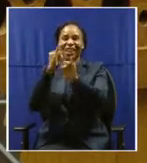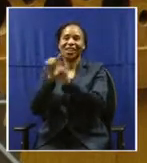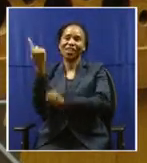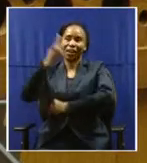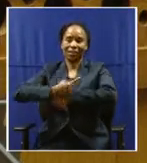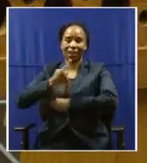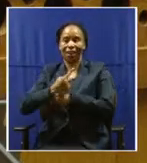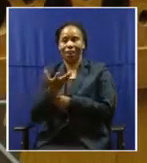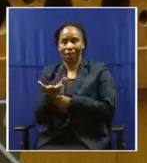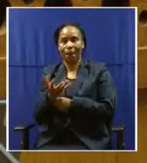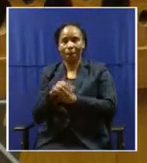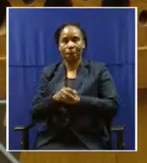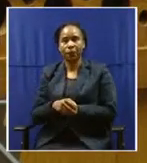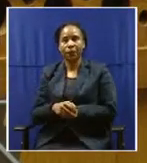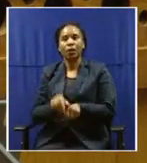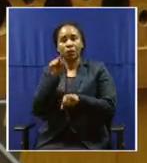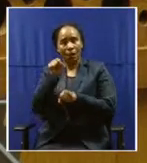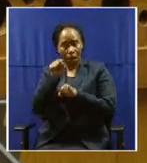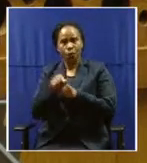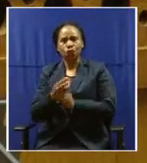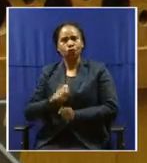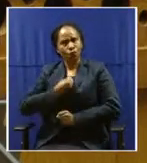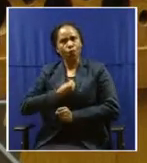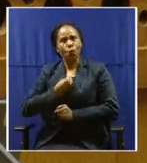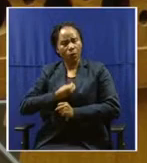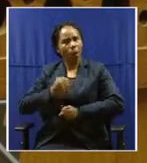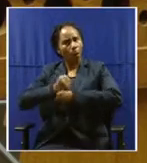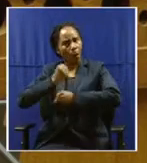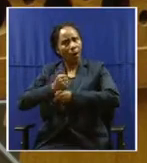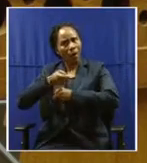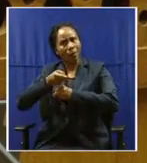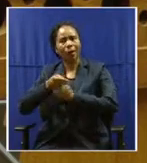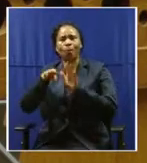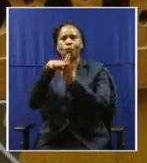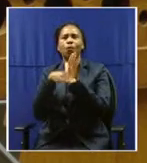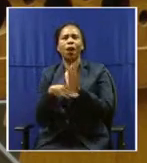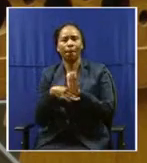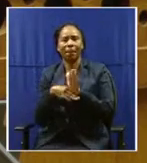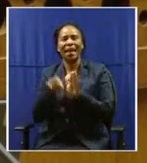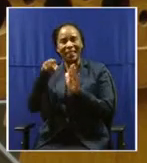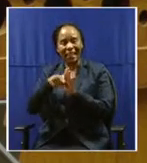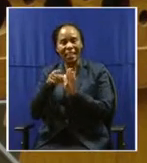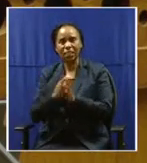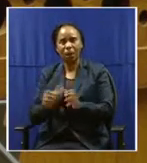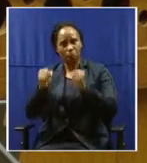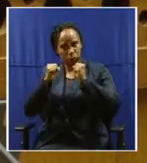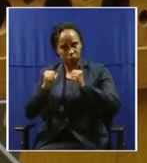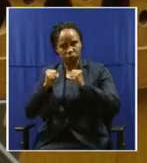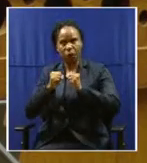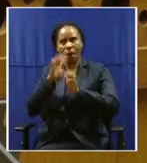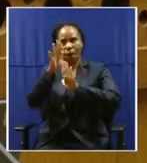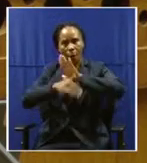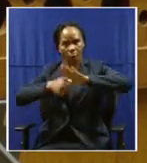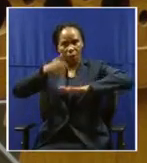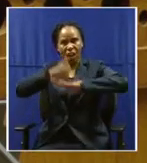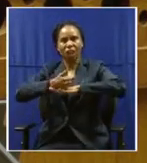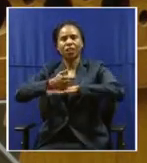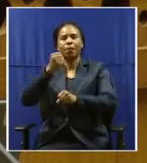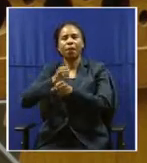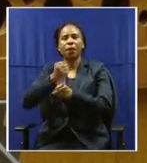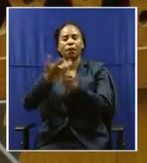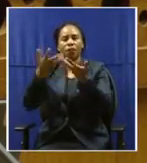our country who are running this program. This provides a firm foundation for our efforts to